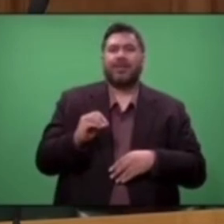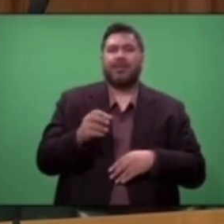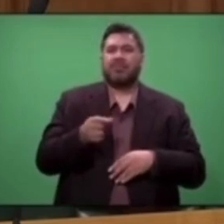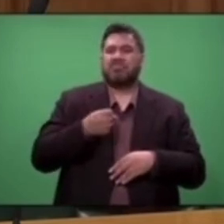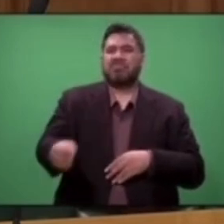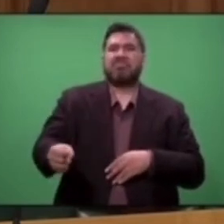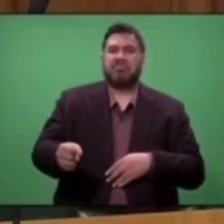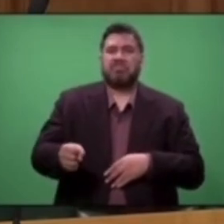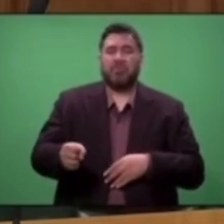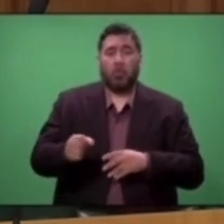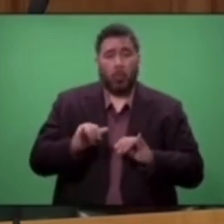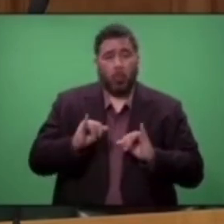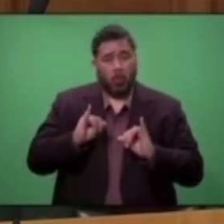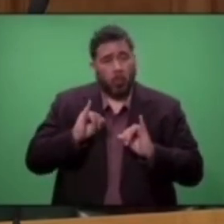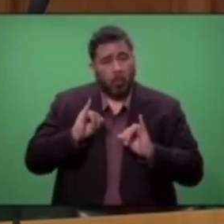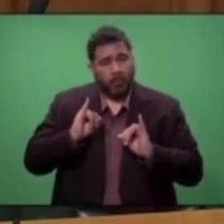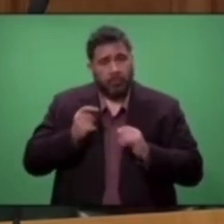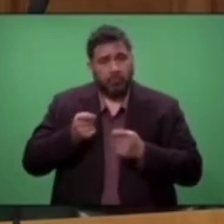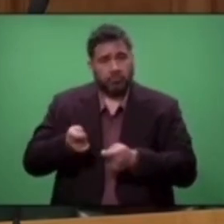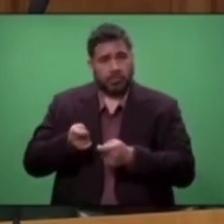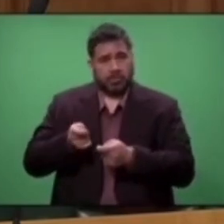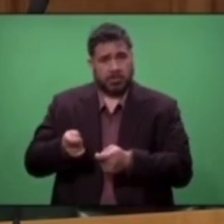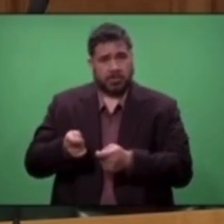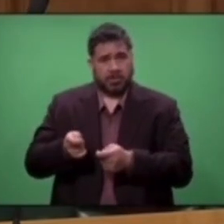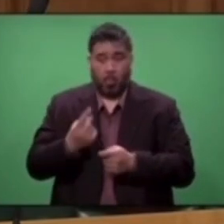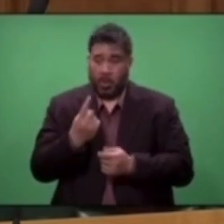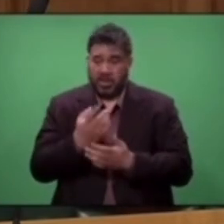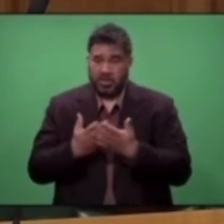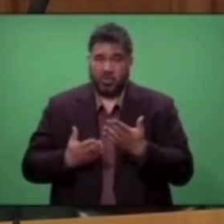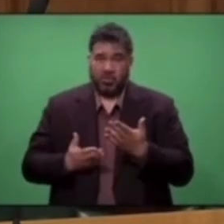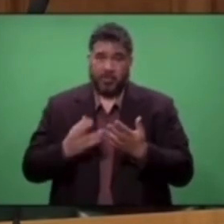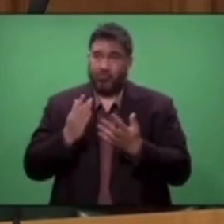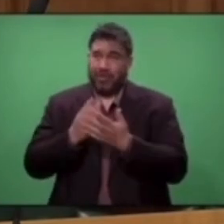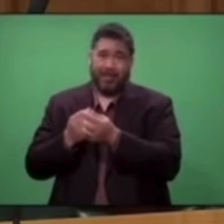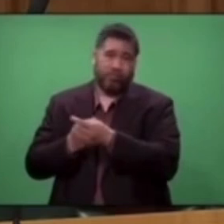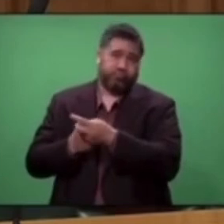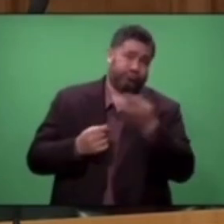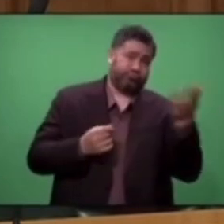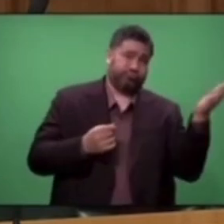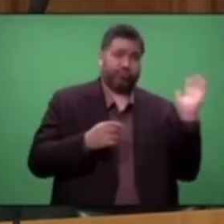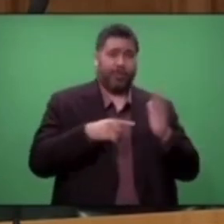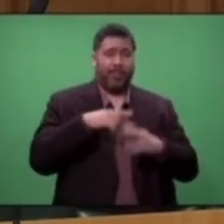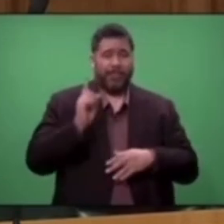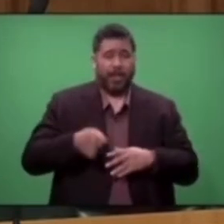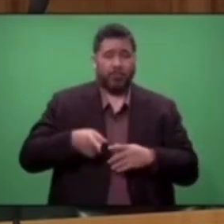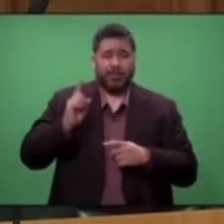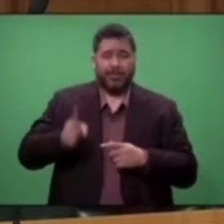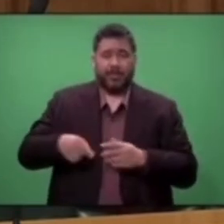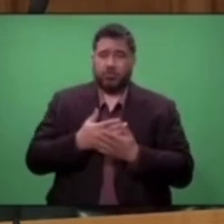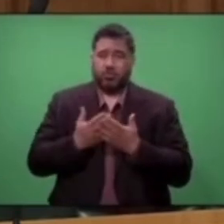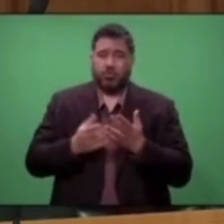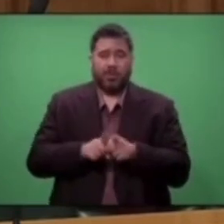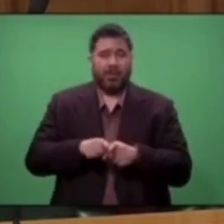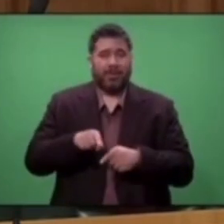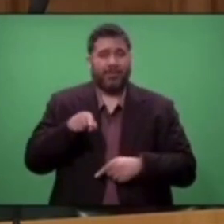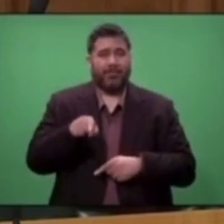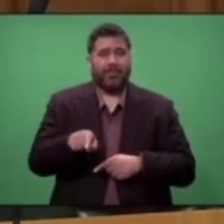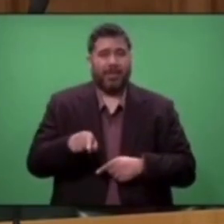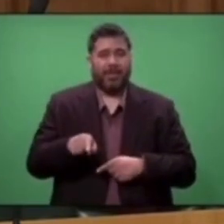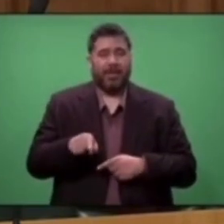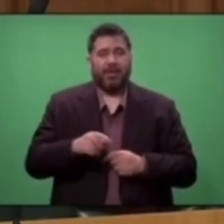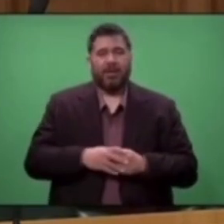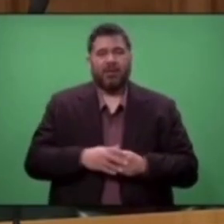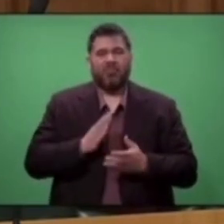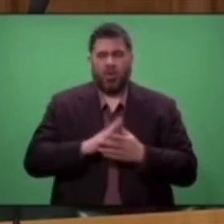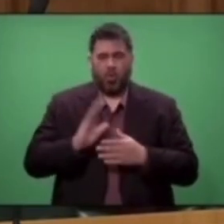just like yours. I'm horrified, I'm shocked and deeply disturbed by all of the stories